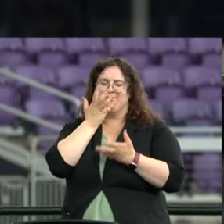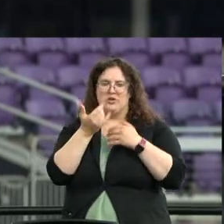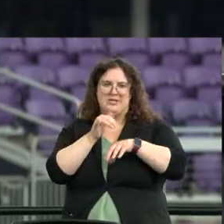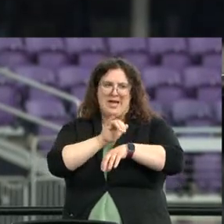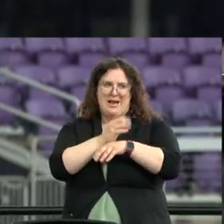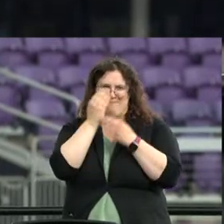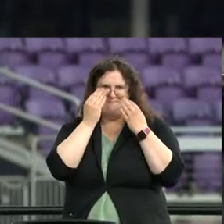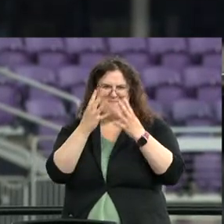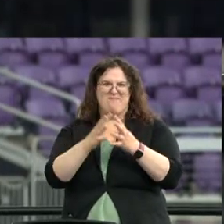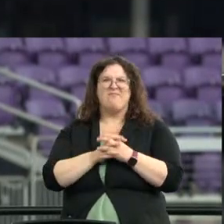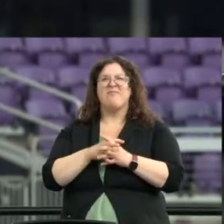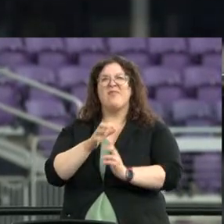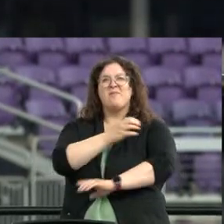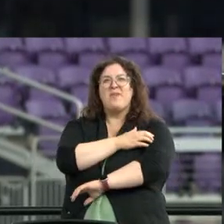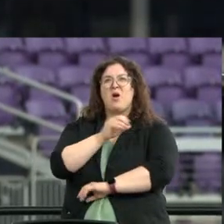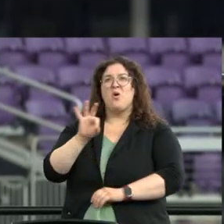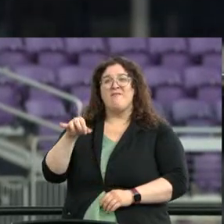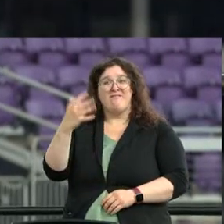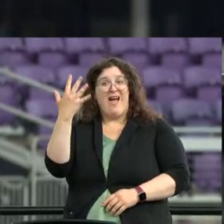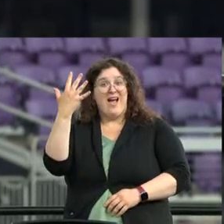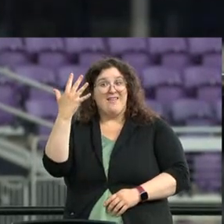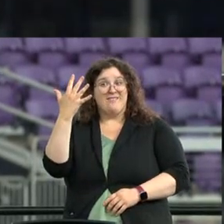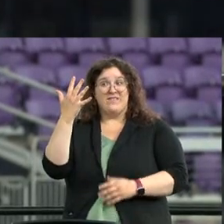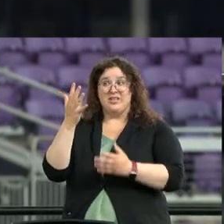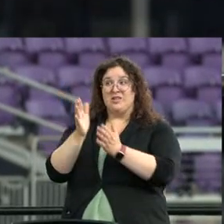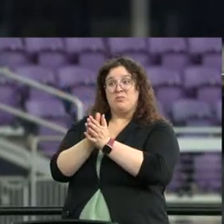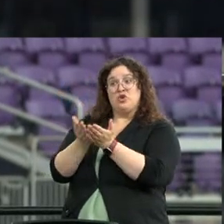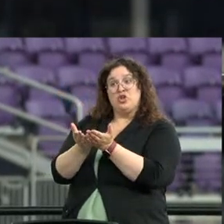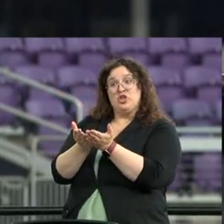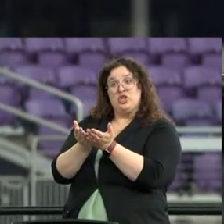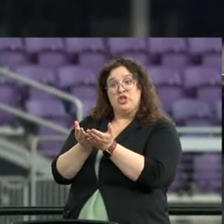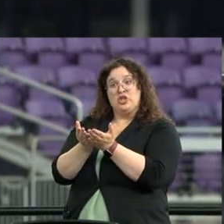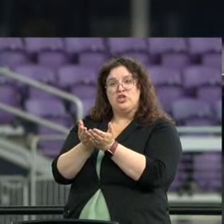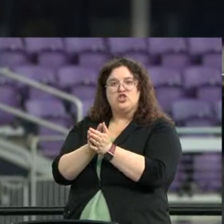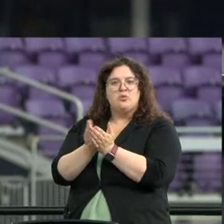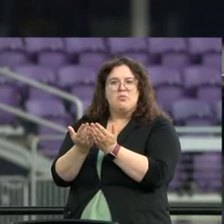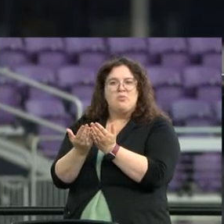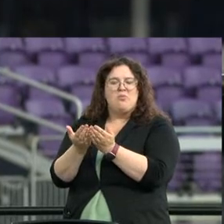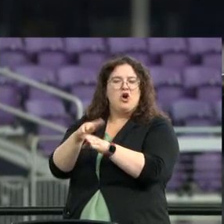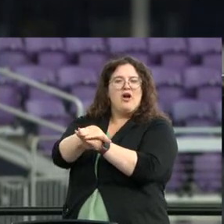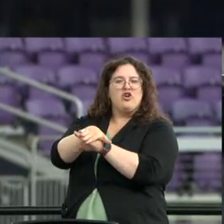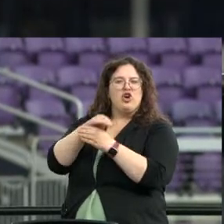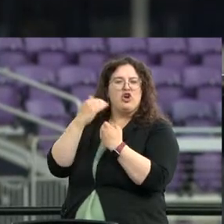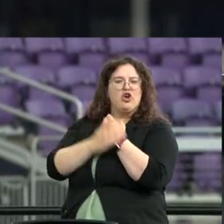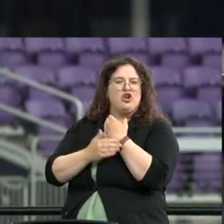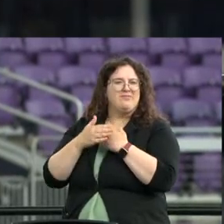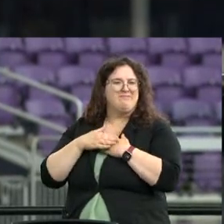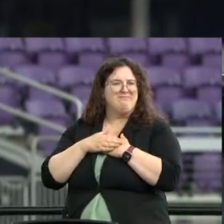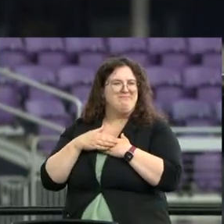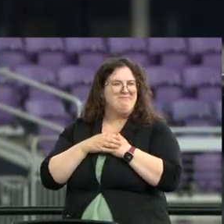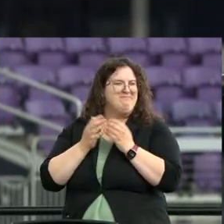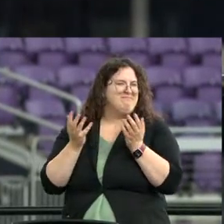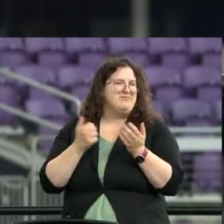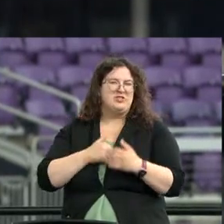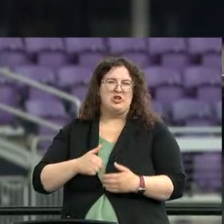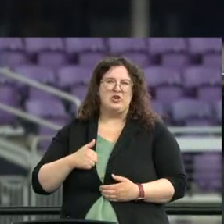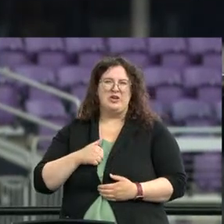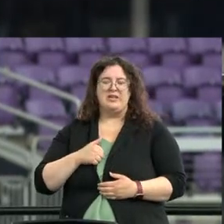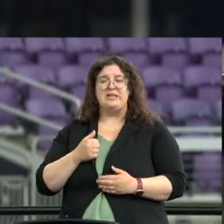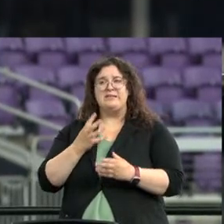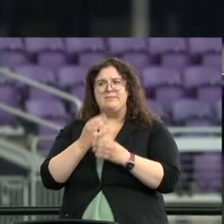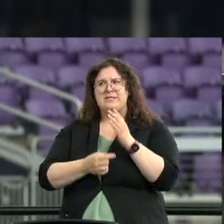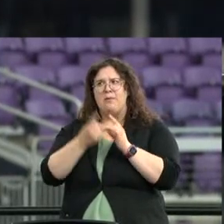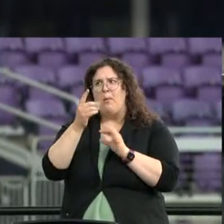you tonight, The Power of Five is nothing more than a book cover. Sadly, it's missing just one critical